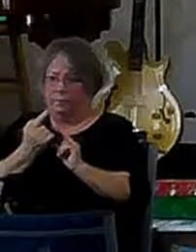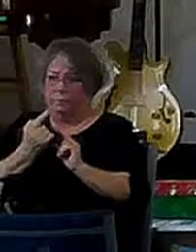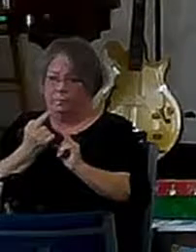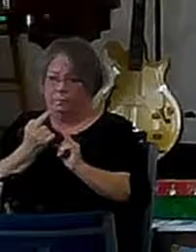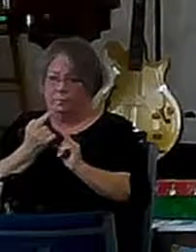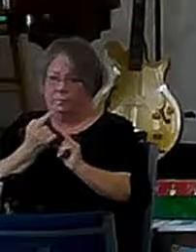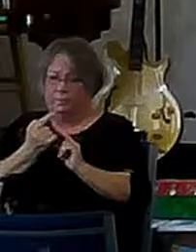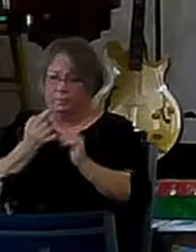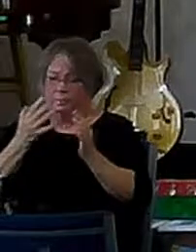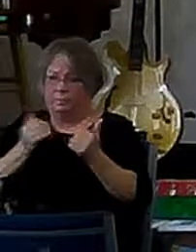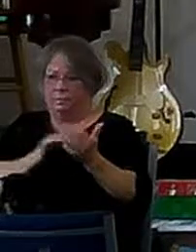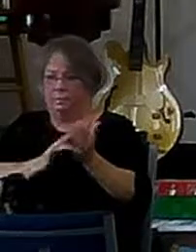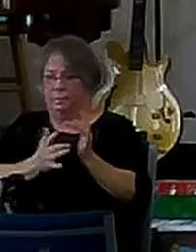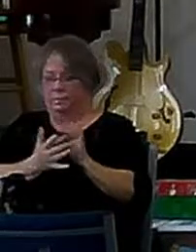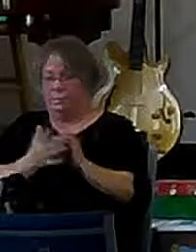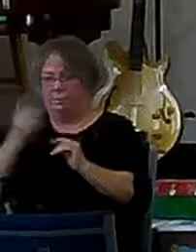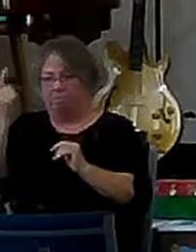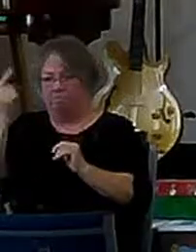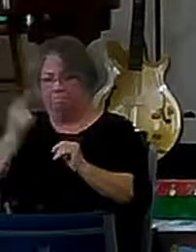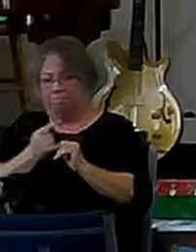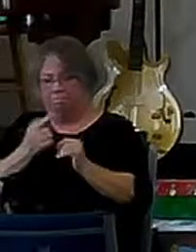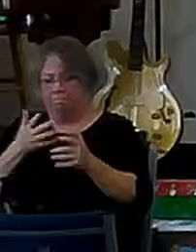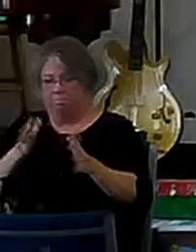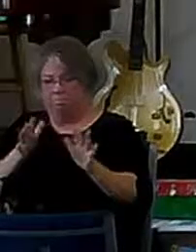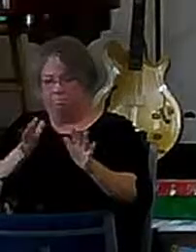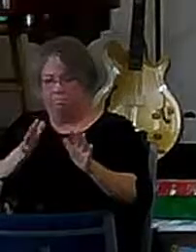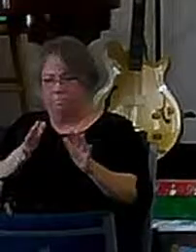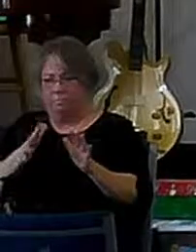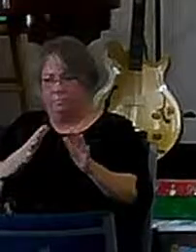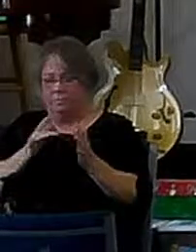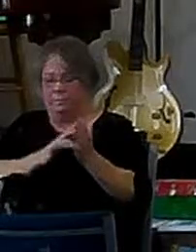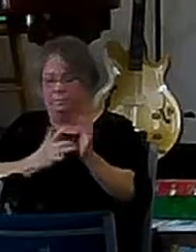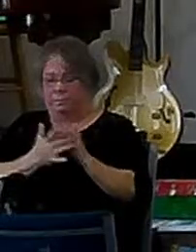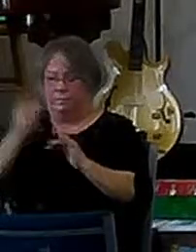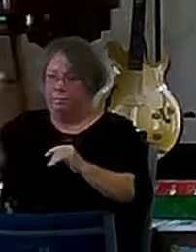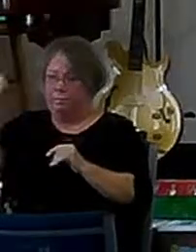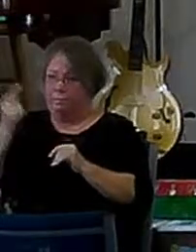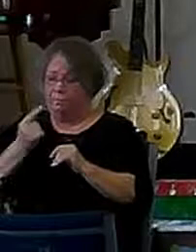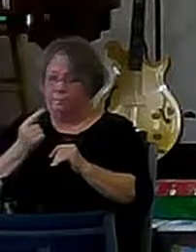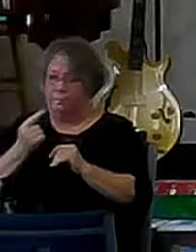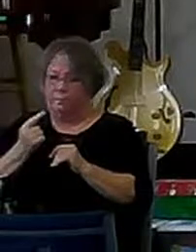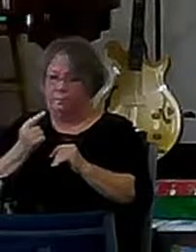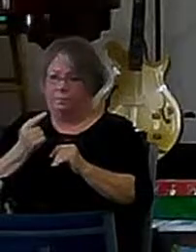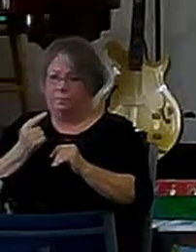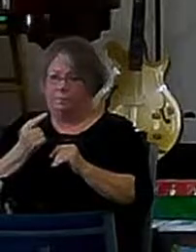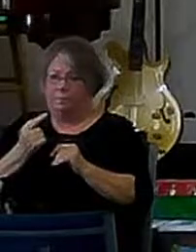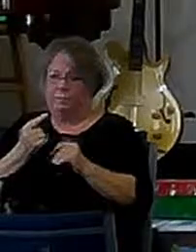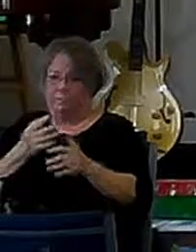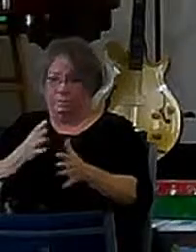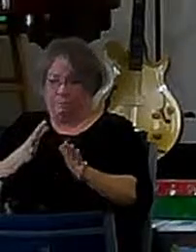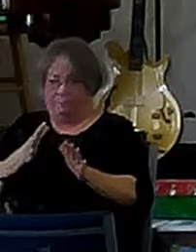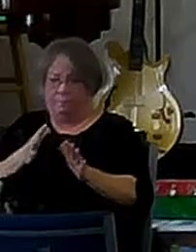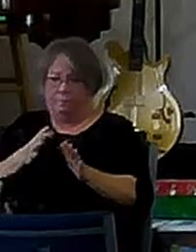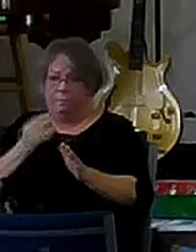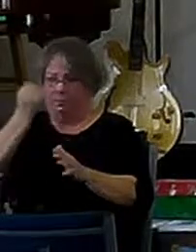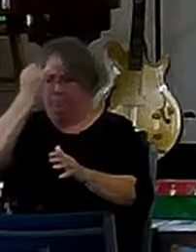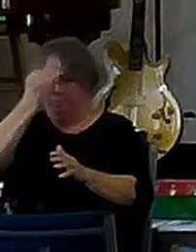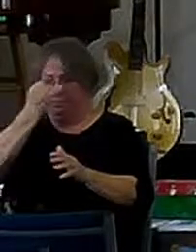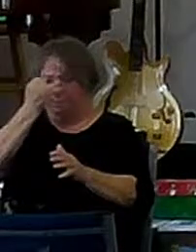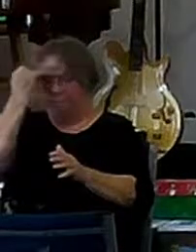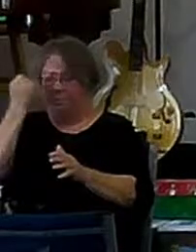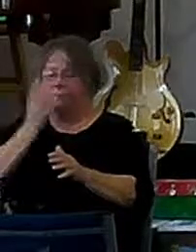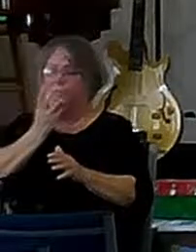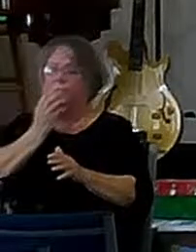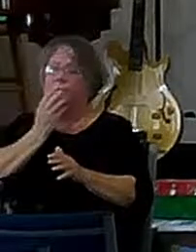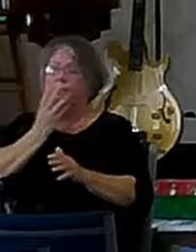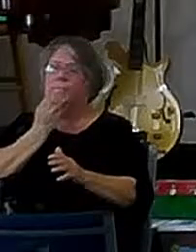And now Jesus has come, and he's been rejected by the Jews, and they are hard in their rejection